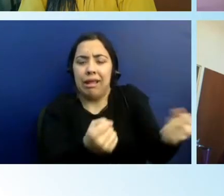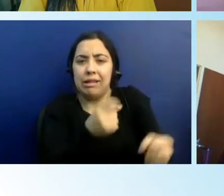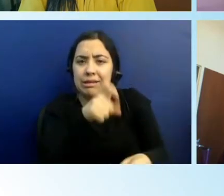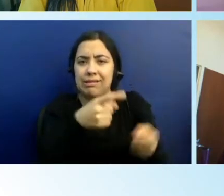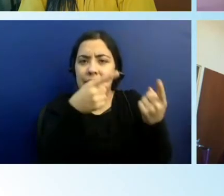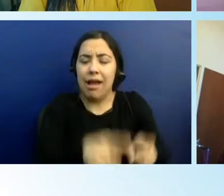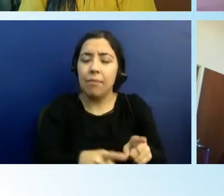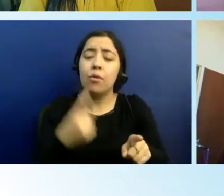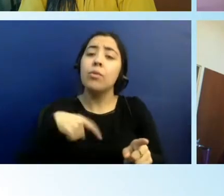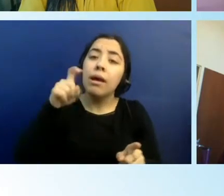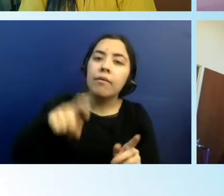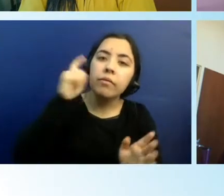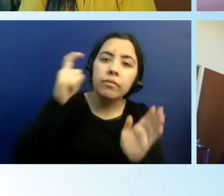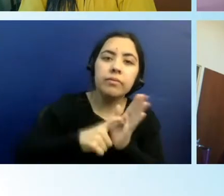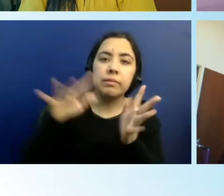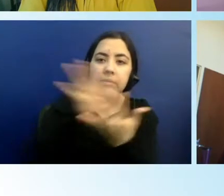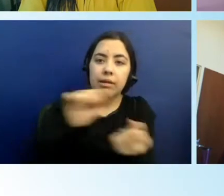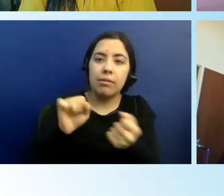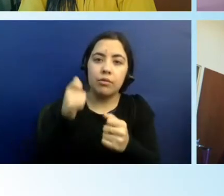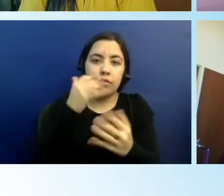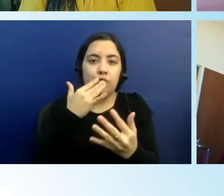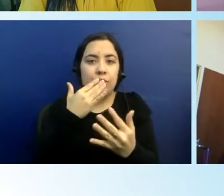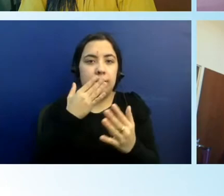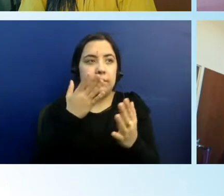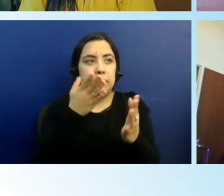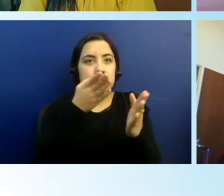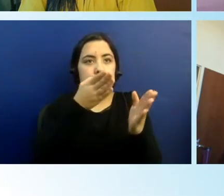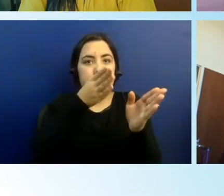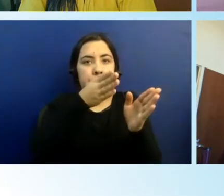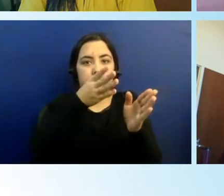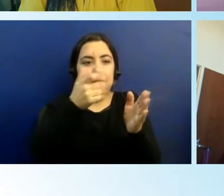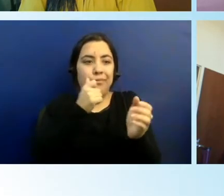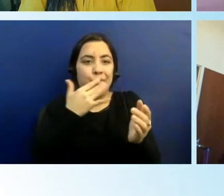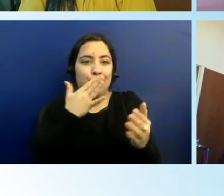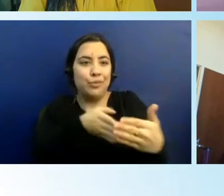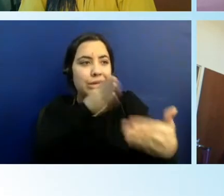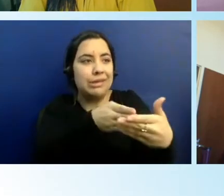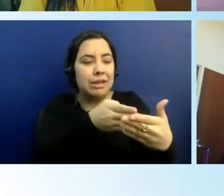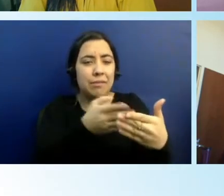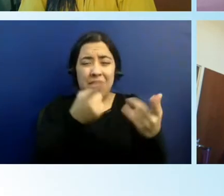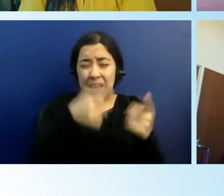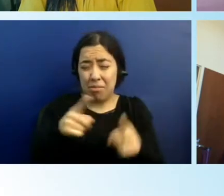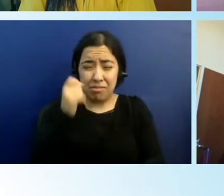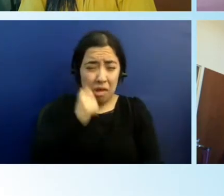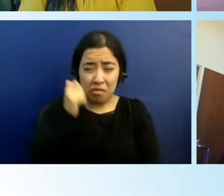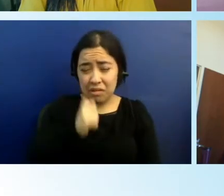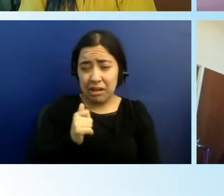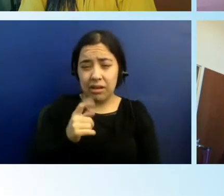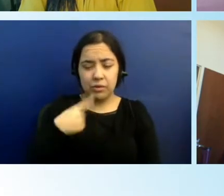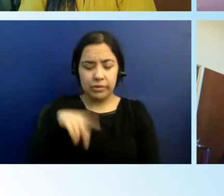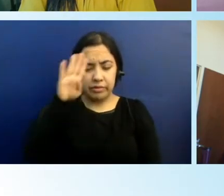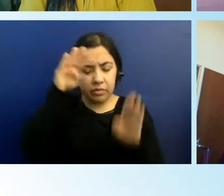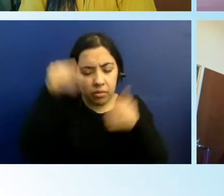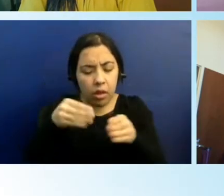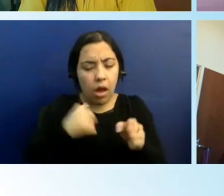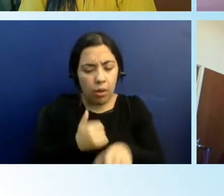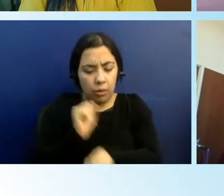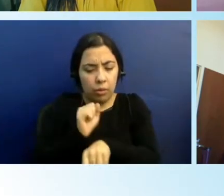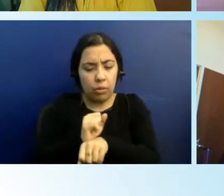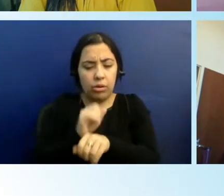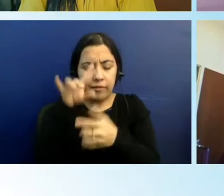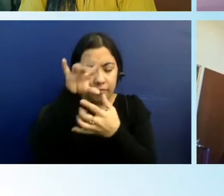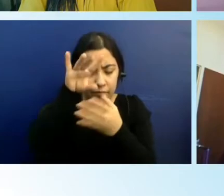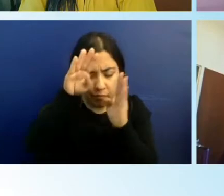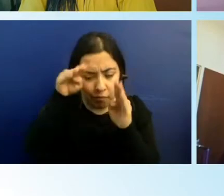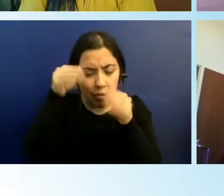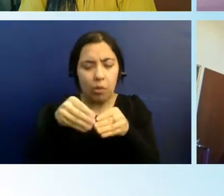to find a way to, as we center our work around economic justice and different social justice